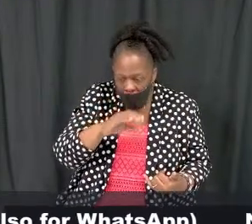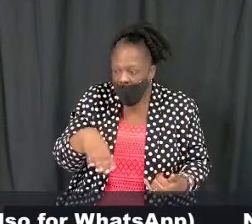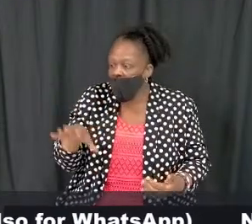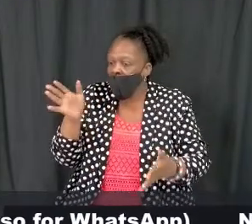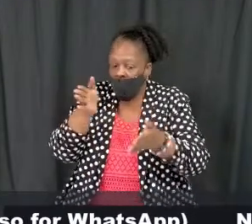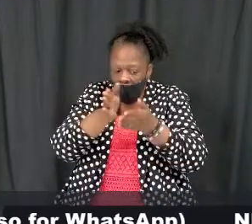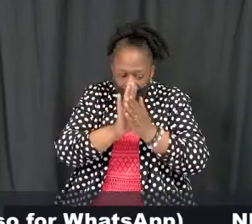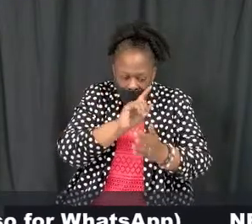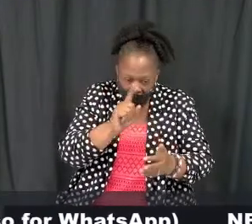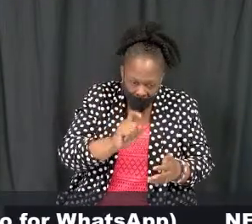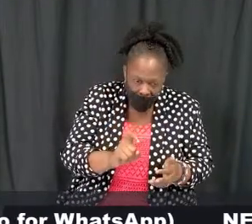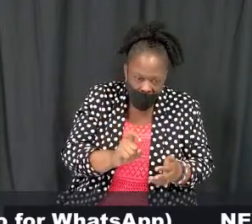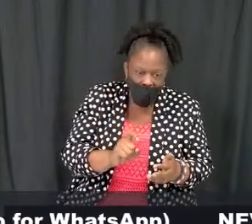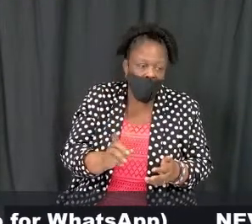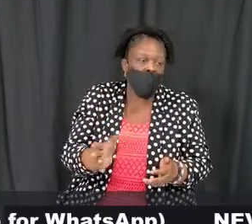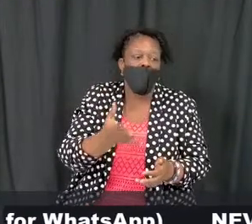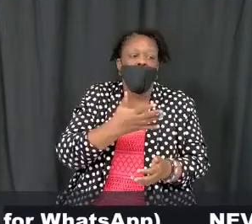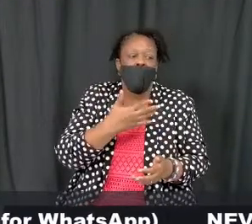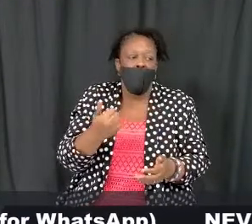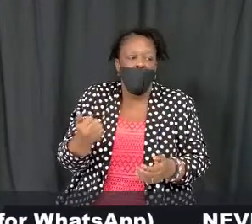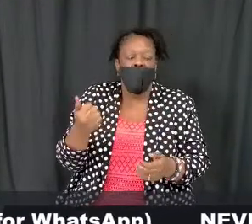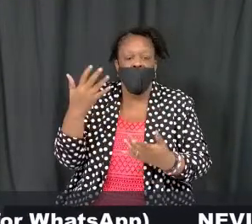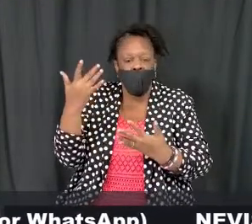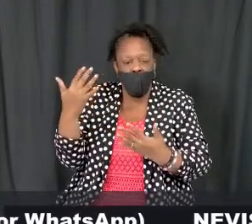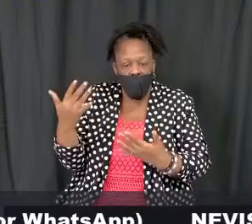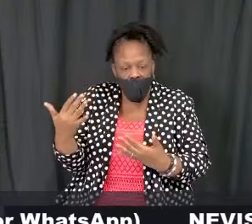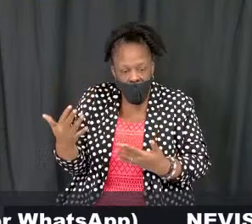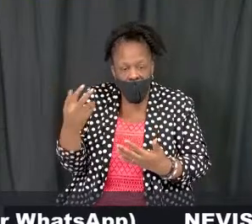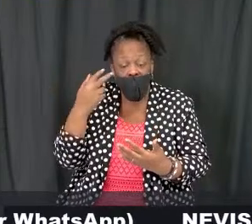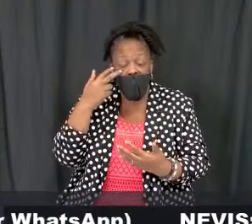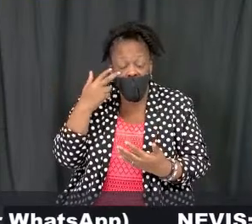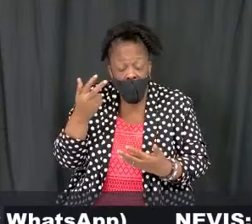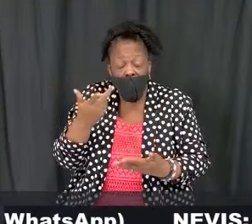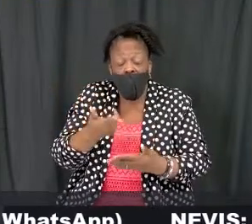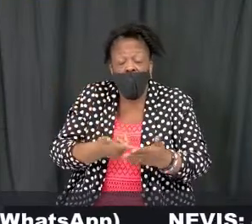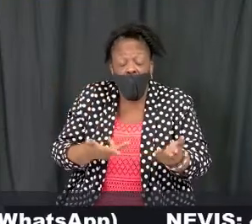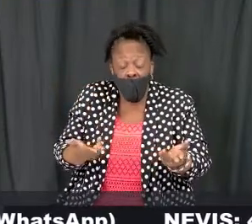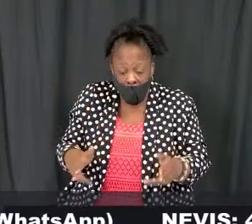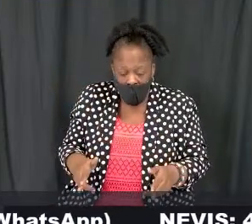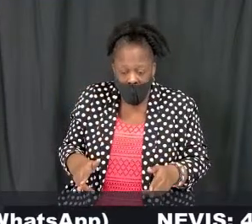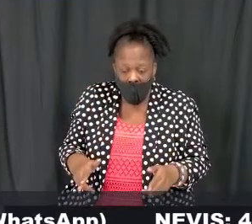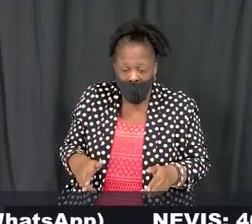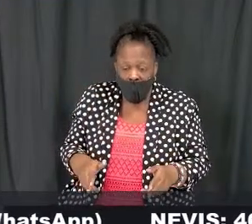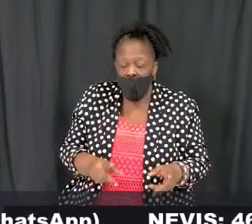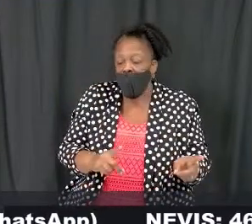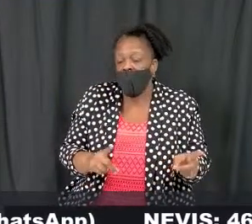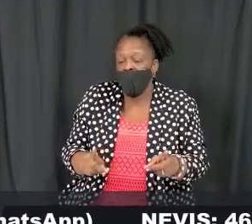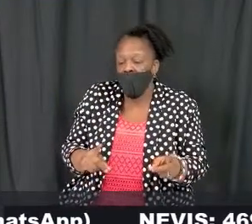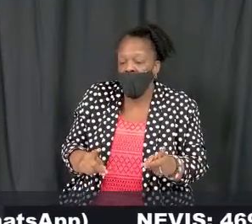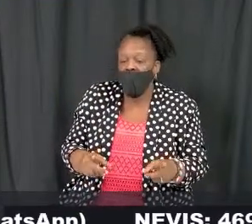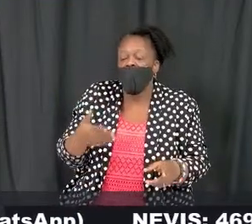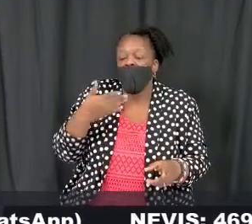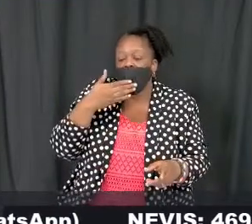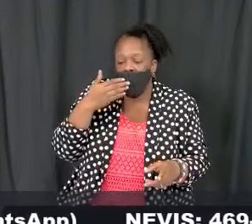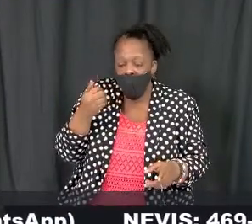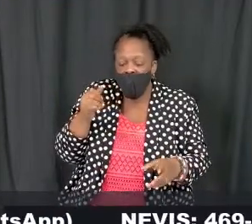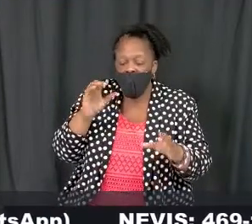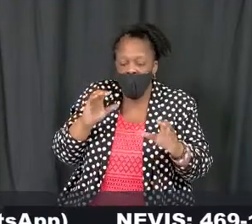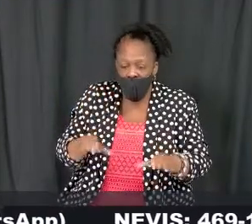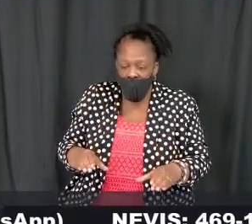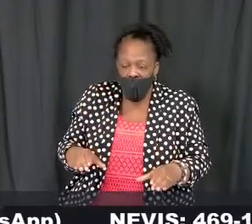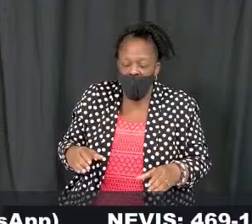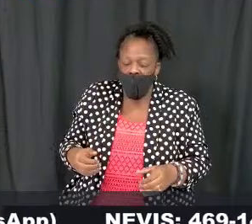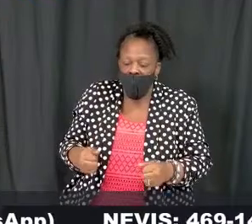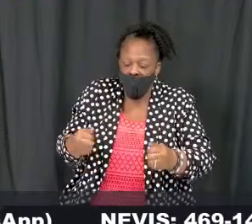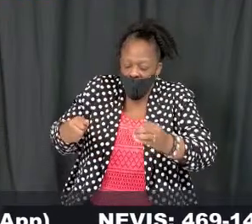procedure when a case is identified. So we are simply implementing our containment strategy